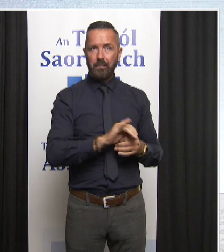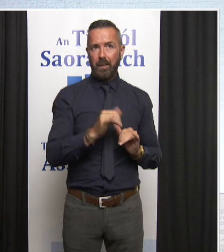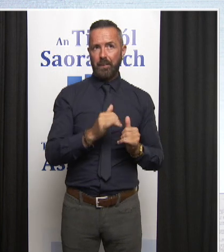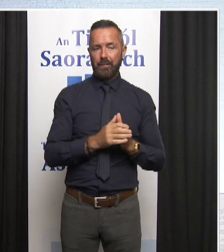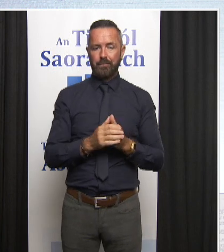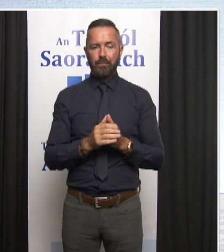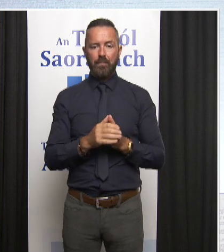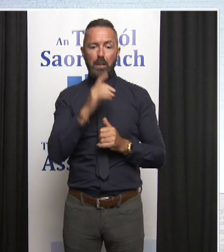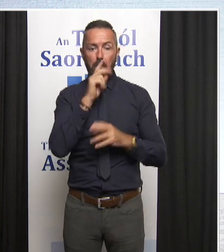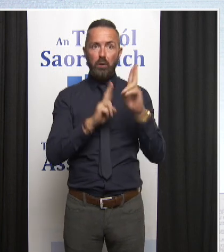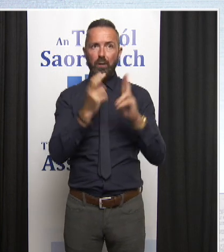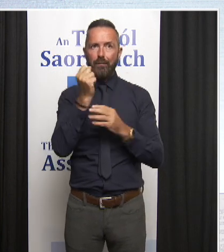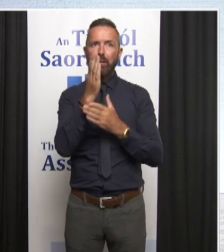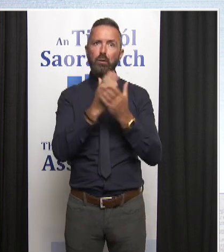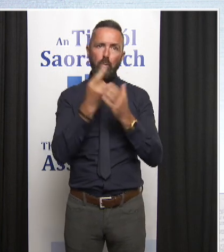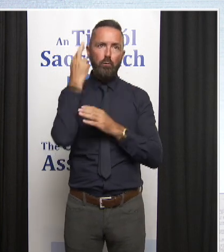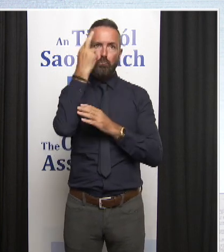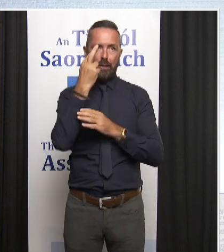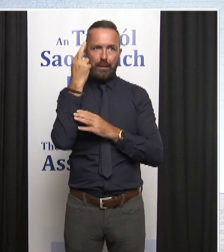be rationale behind it.